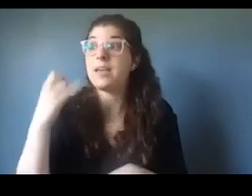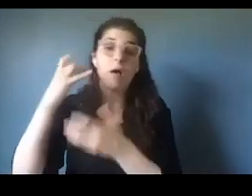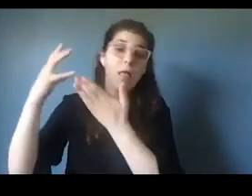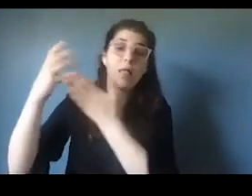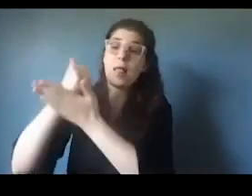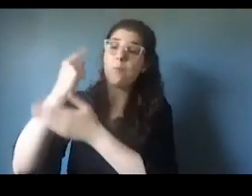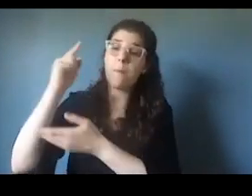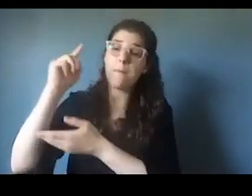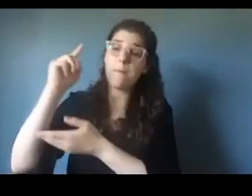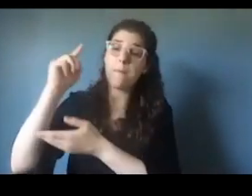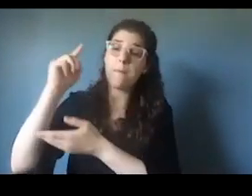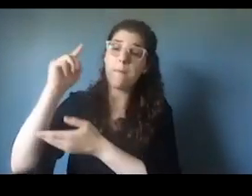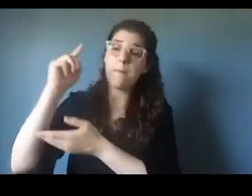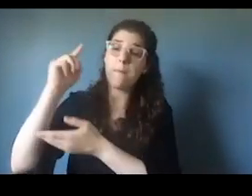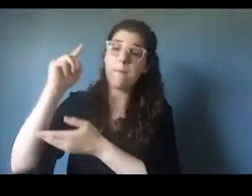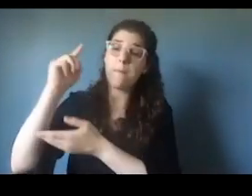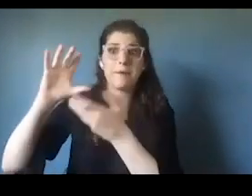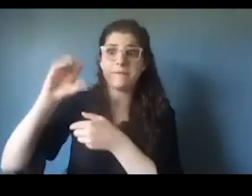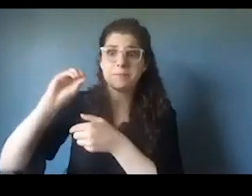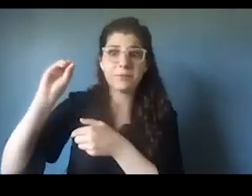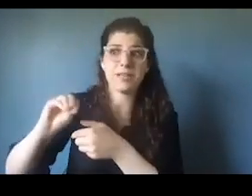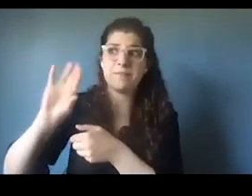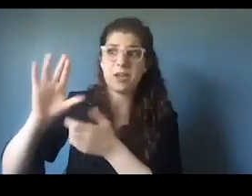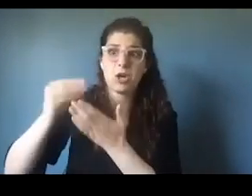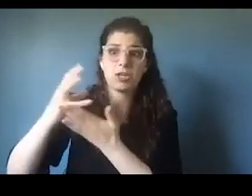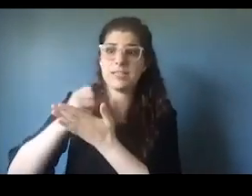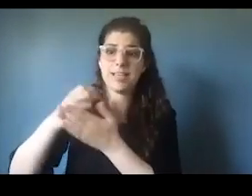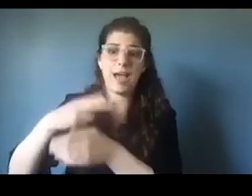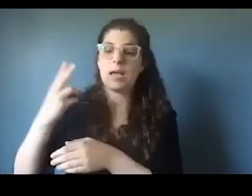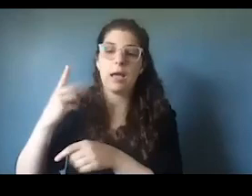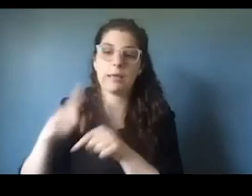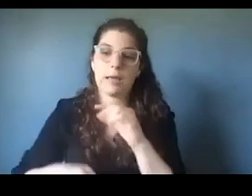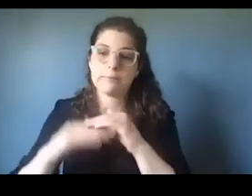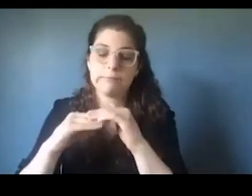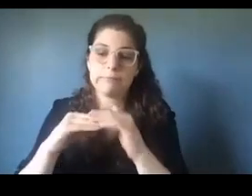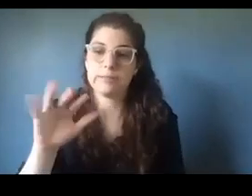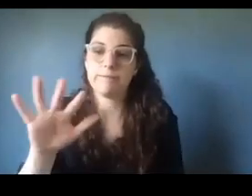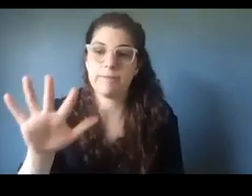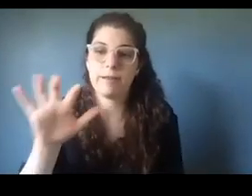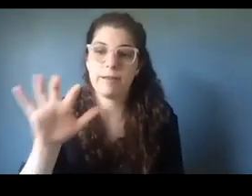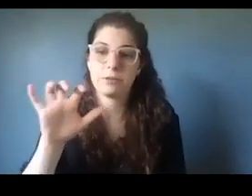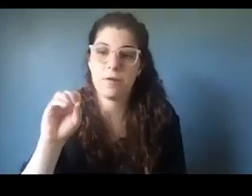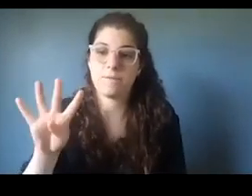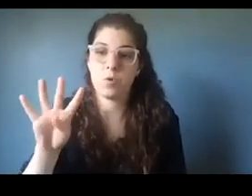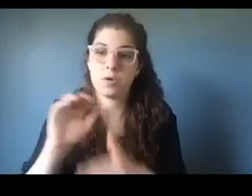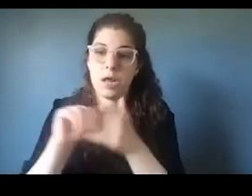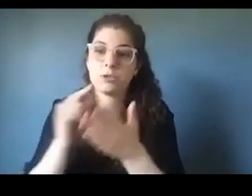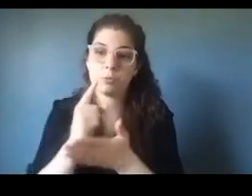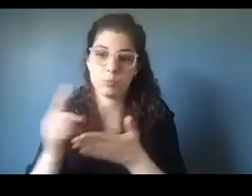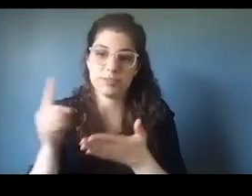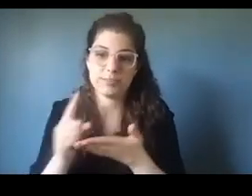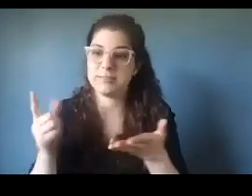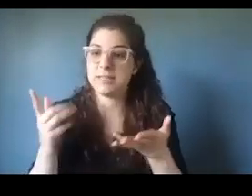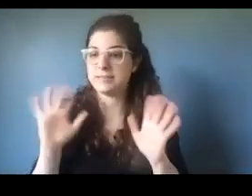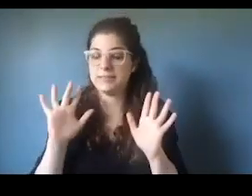whom 50% of their earnings would have been a really big number can't get any more than $504 a week, okay? So essentially the